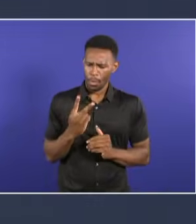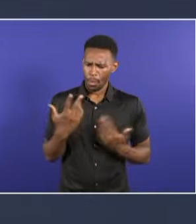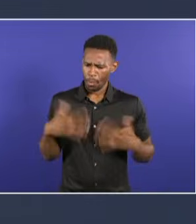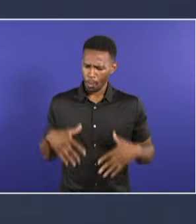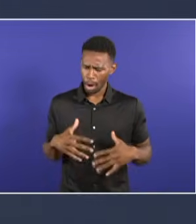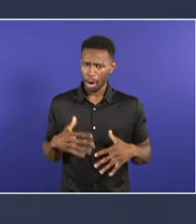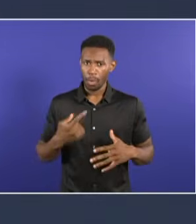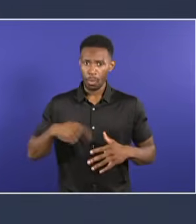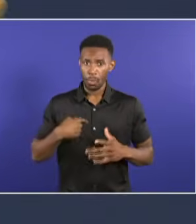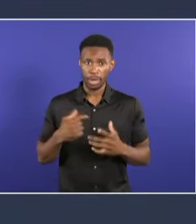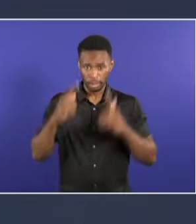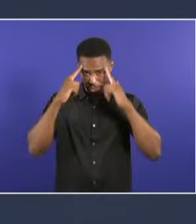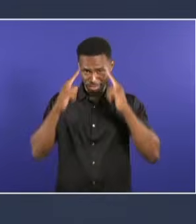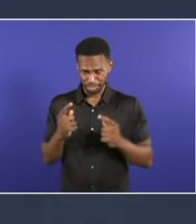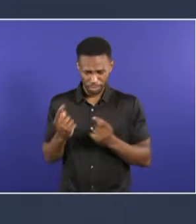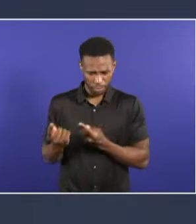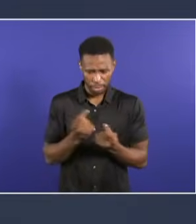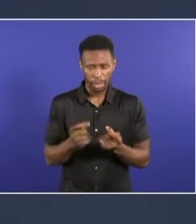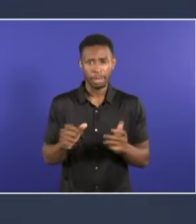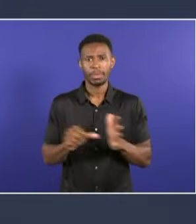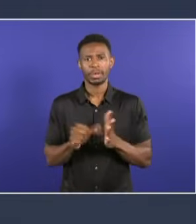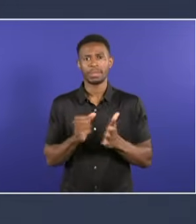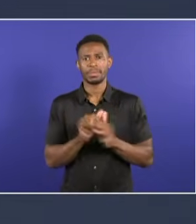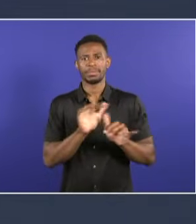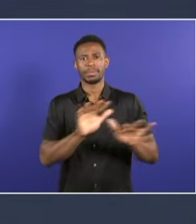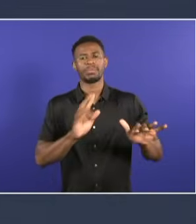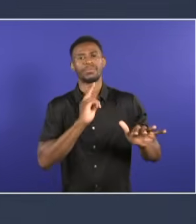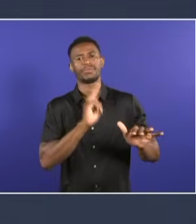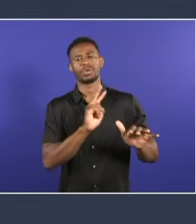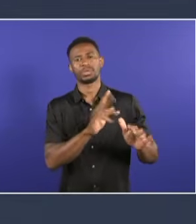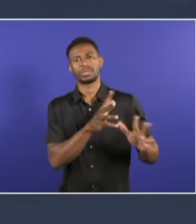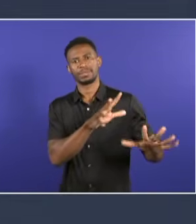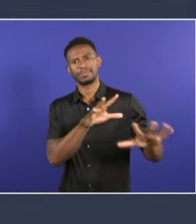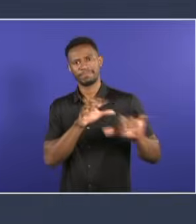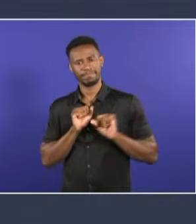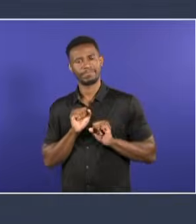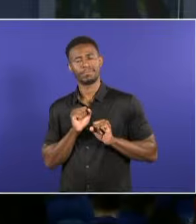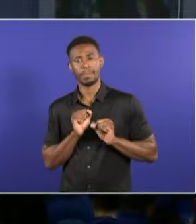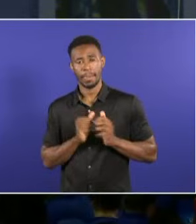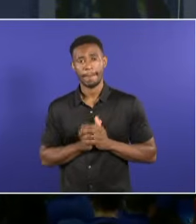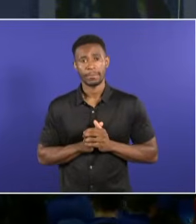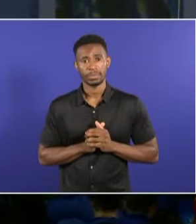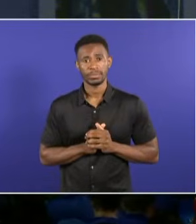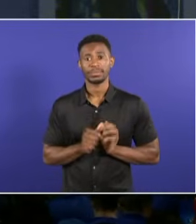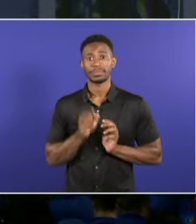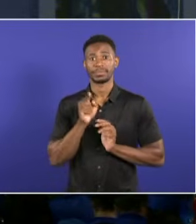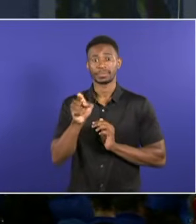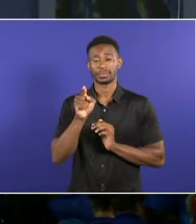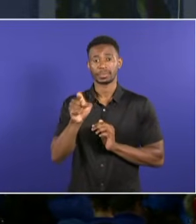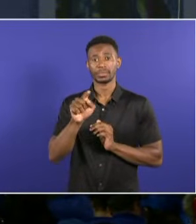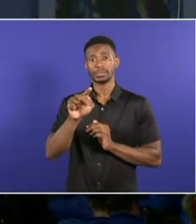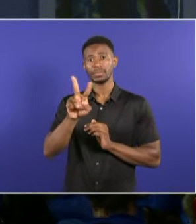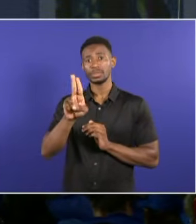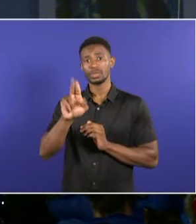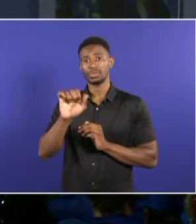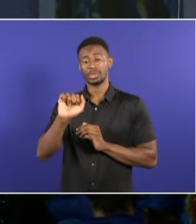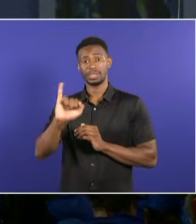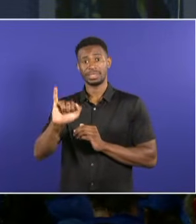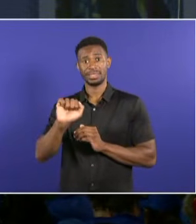serves. He brought a new voice and a new ambition to our party, and that chapter remains